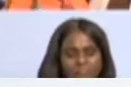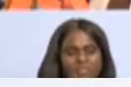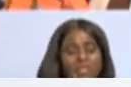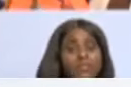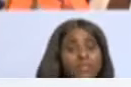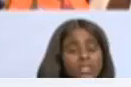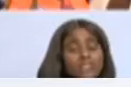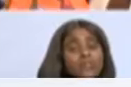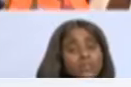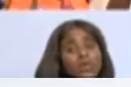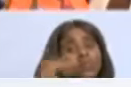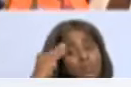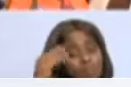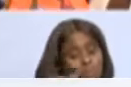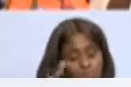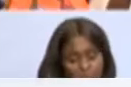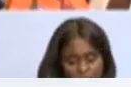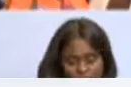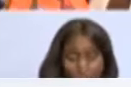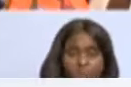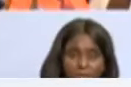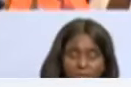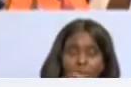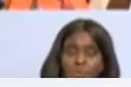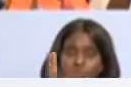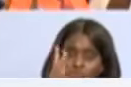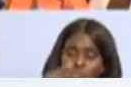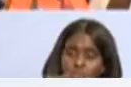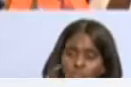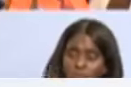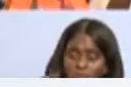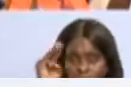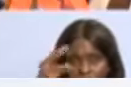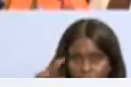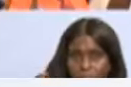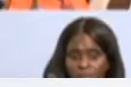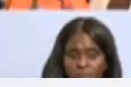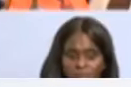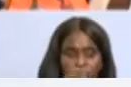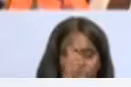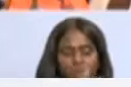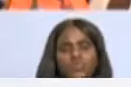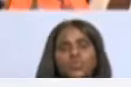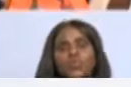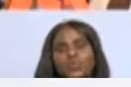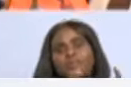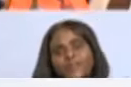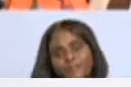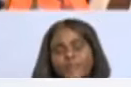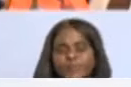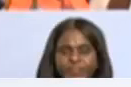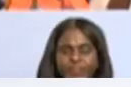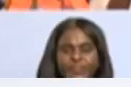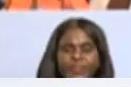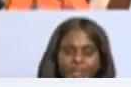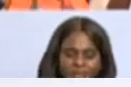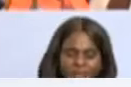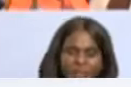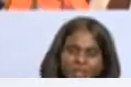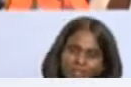what we're doing around there. Very shortly, the Minister of Sports will deal with that. I must say once